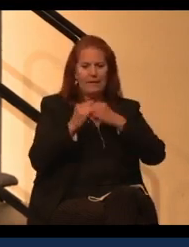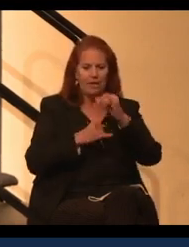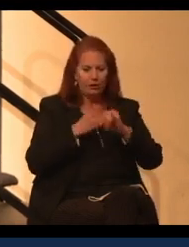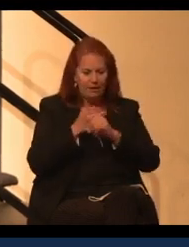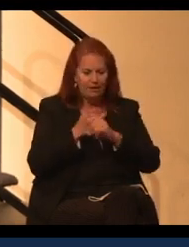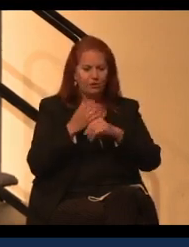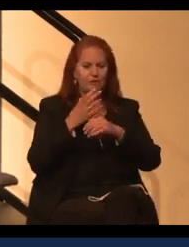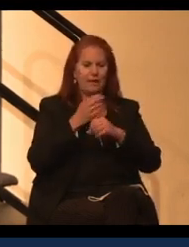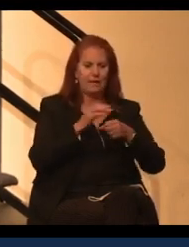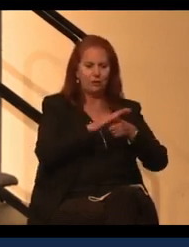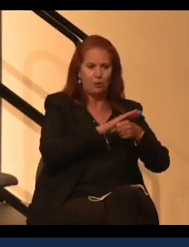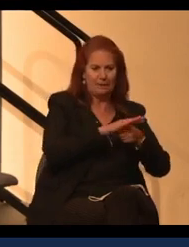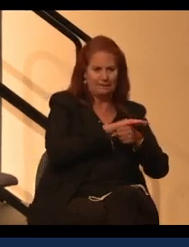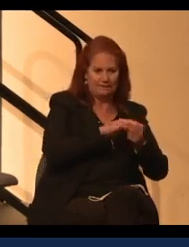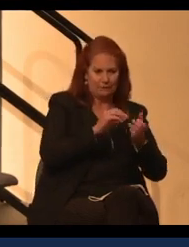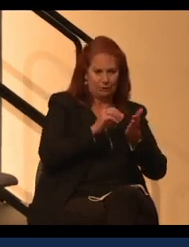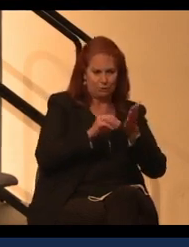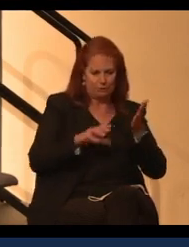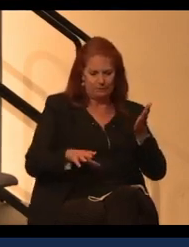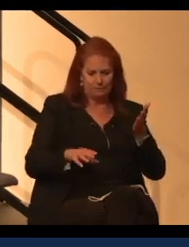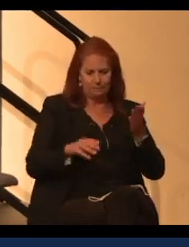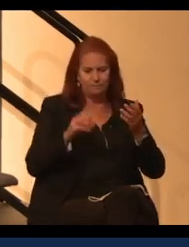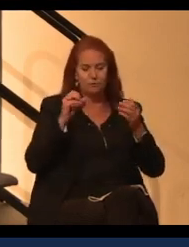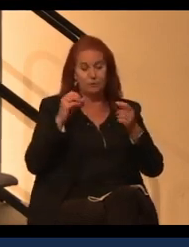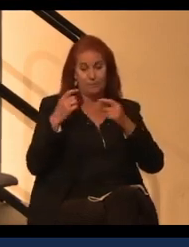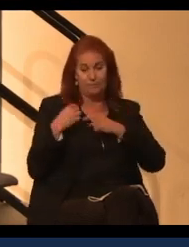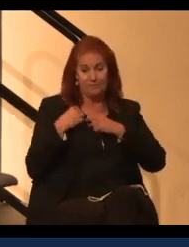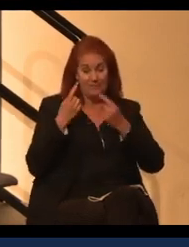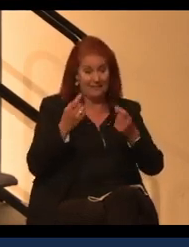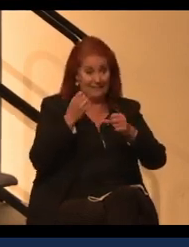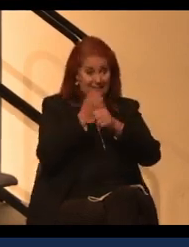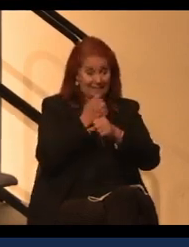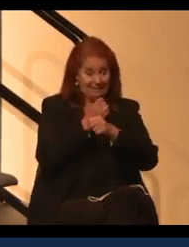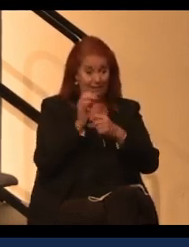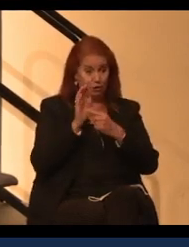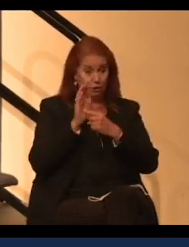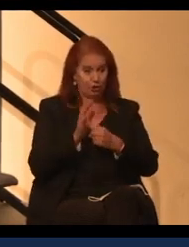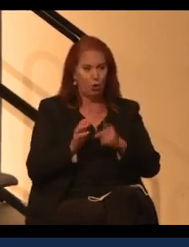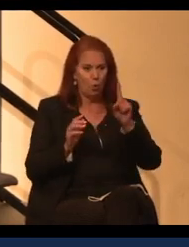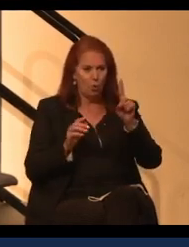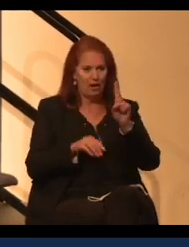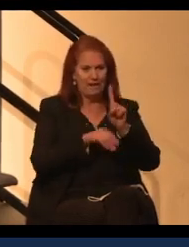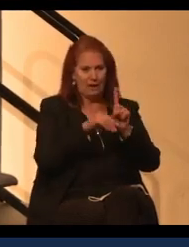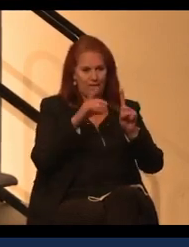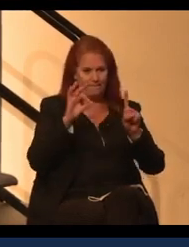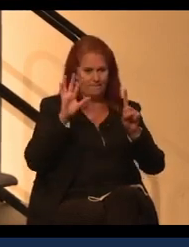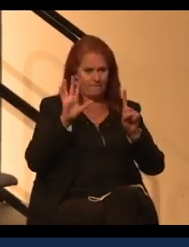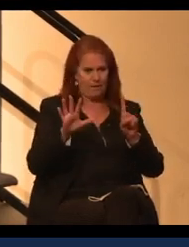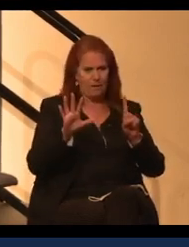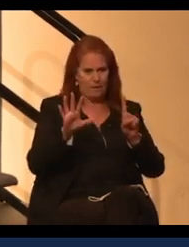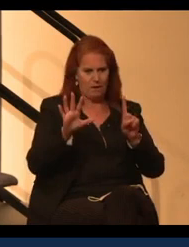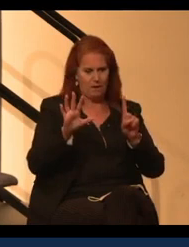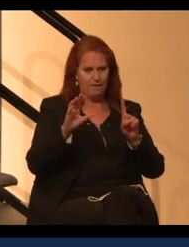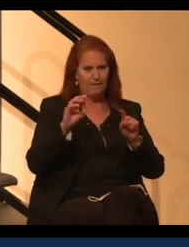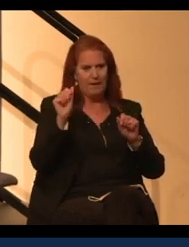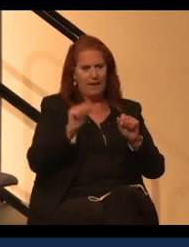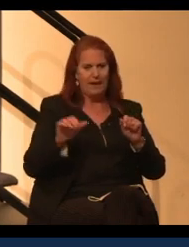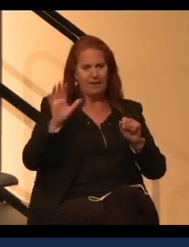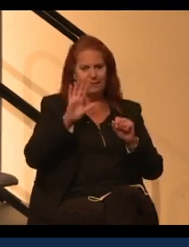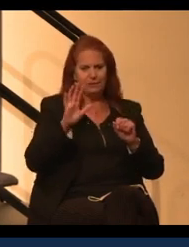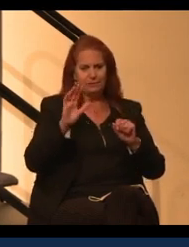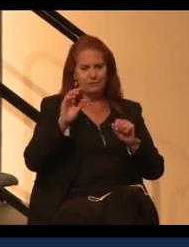as well as our domestic students. And so the latest statistics show that 1 in 5 Asian American